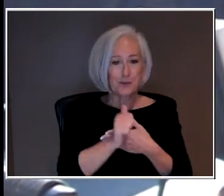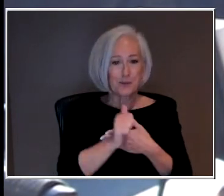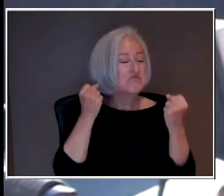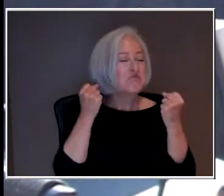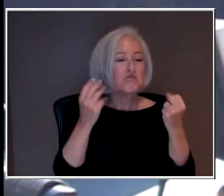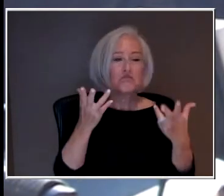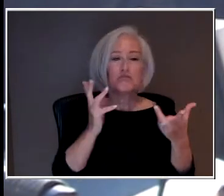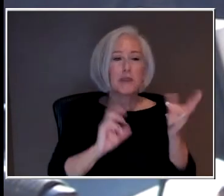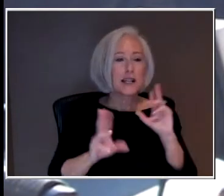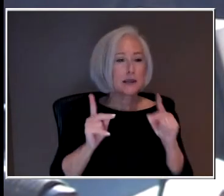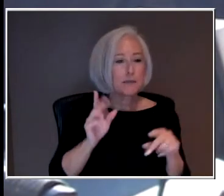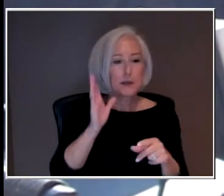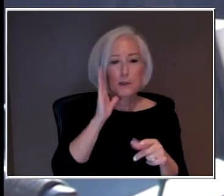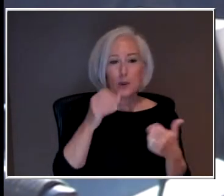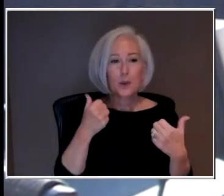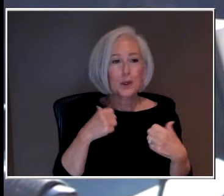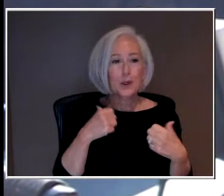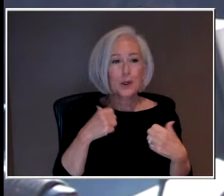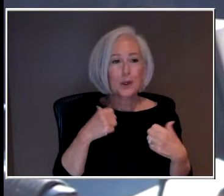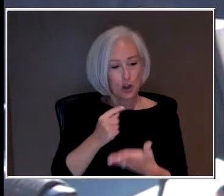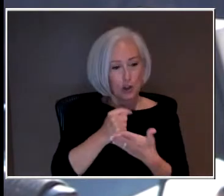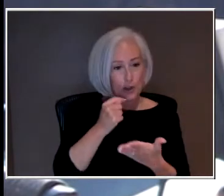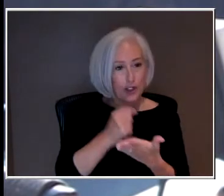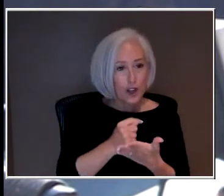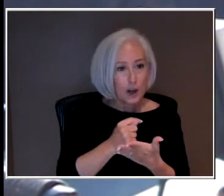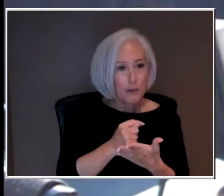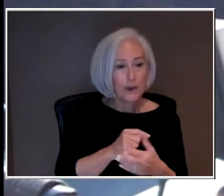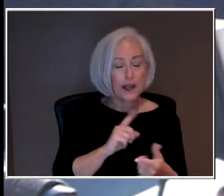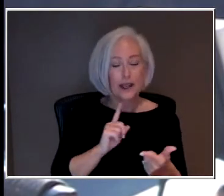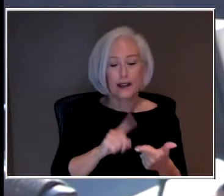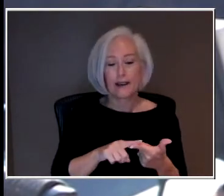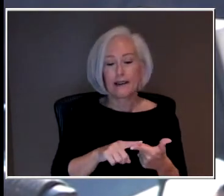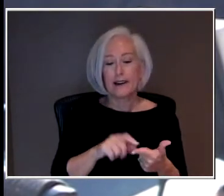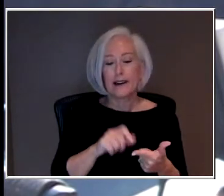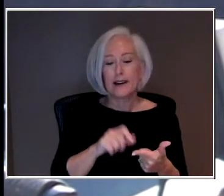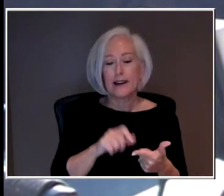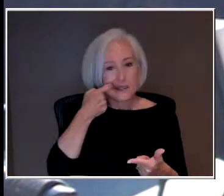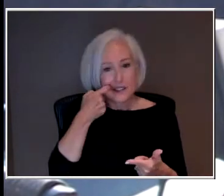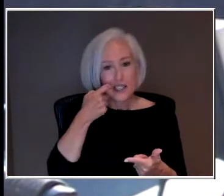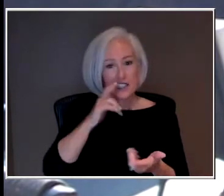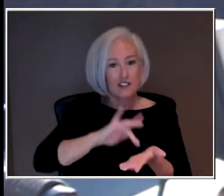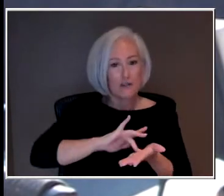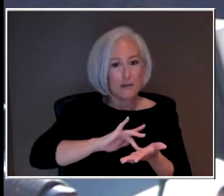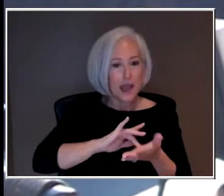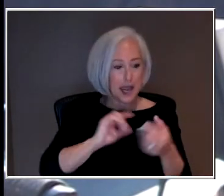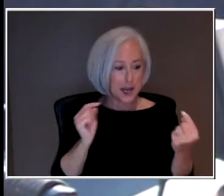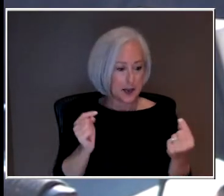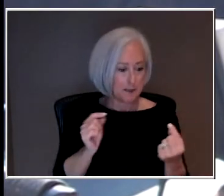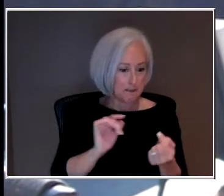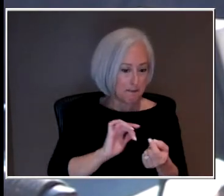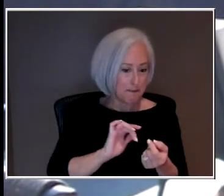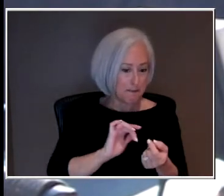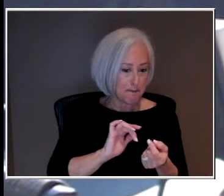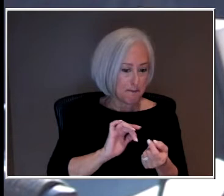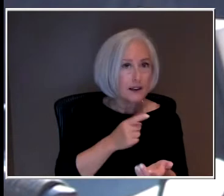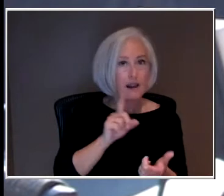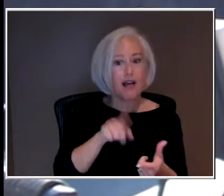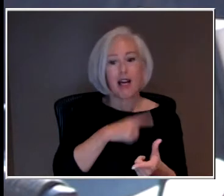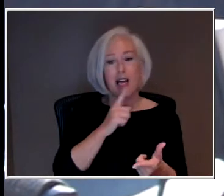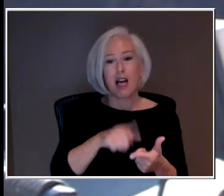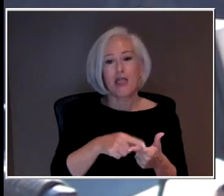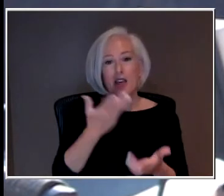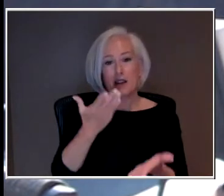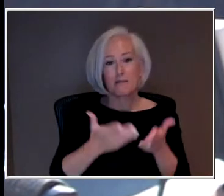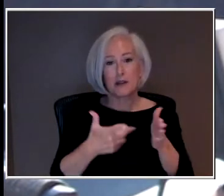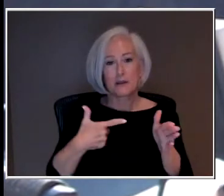physical therapy and, non-addictive pain medications. And then maybe move on to things like injections, because 80